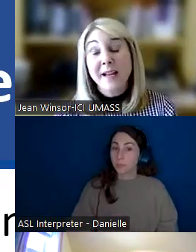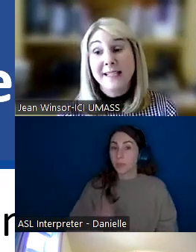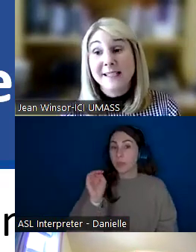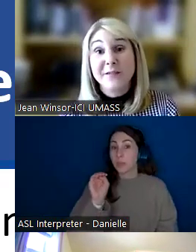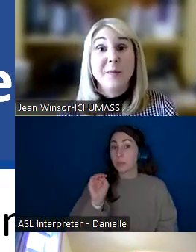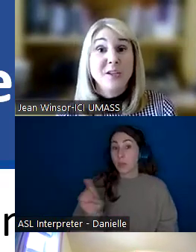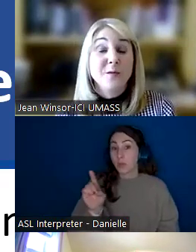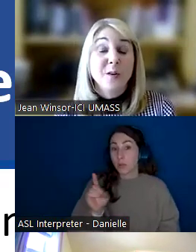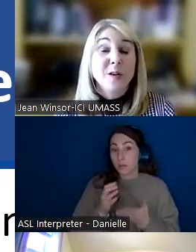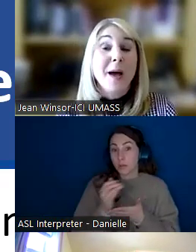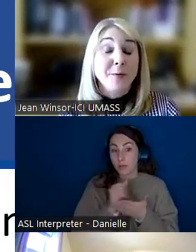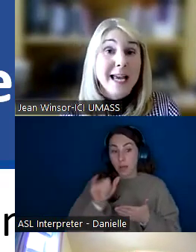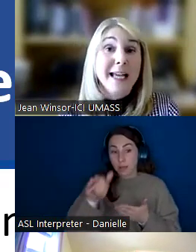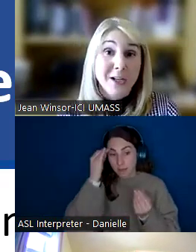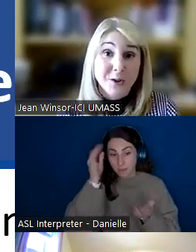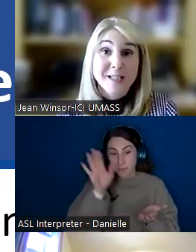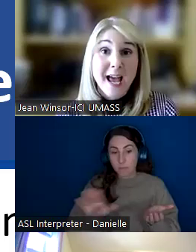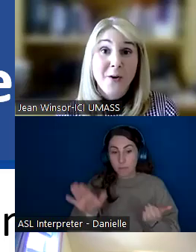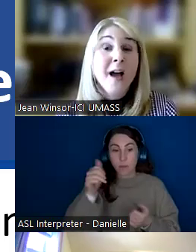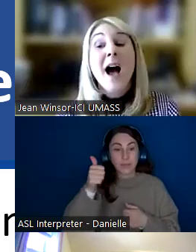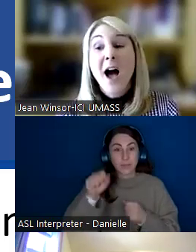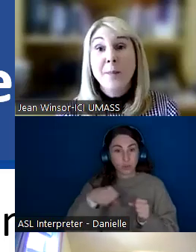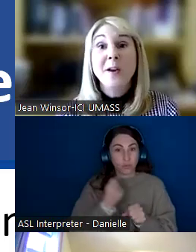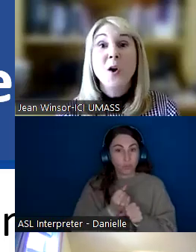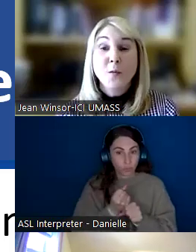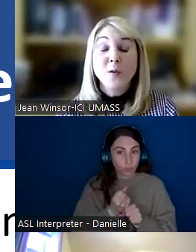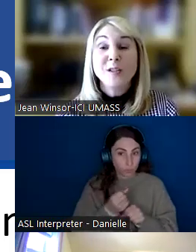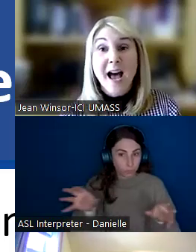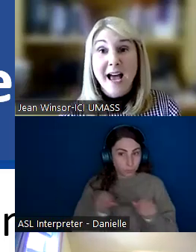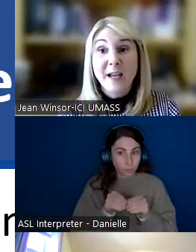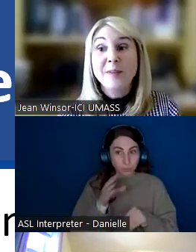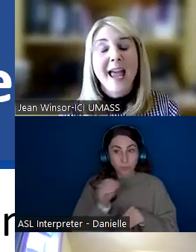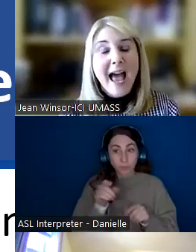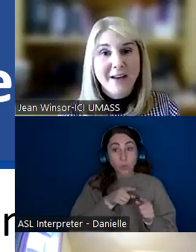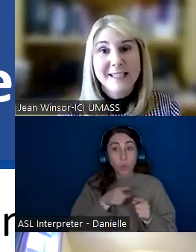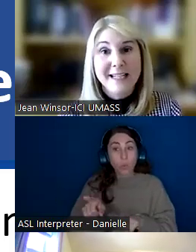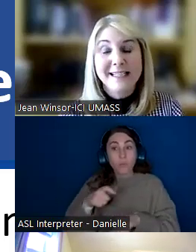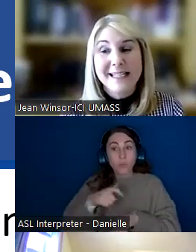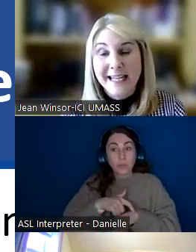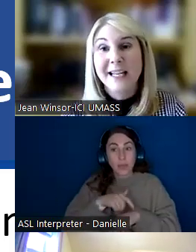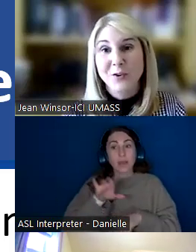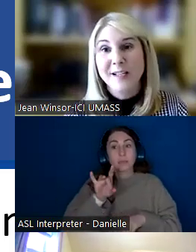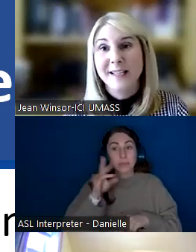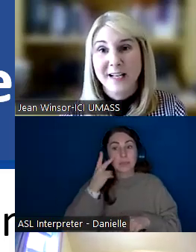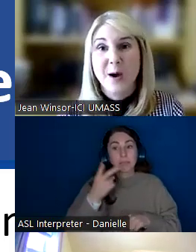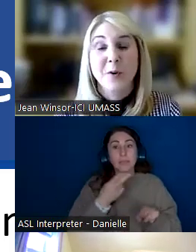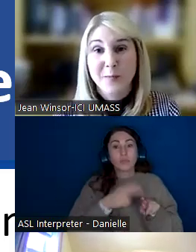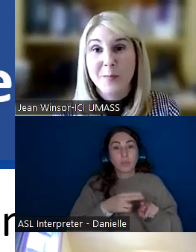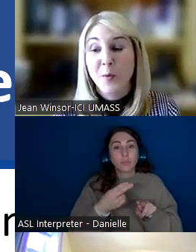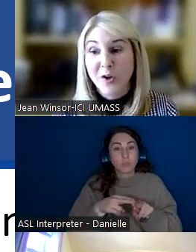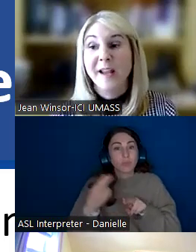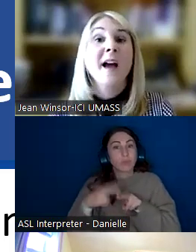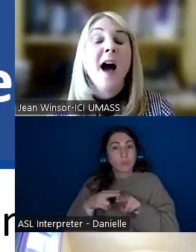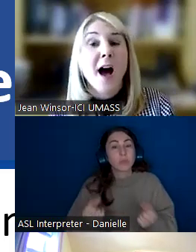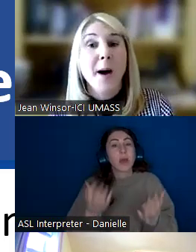been collecting this information for about 10 years now. And over time, they have seen a steady increase in the number of